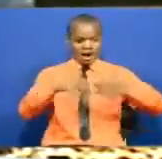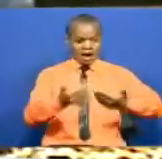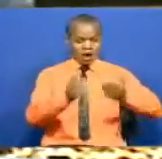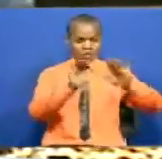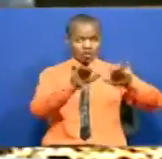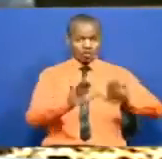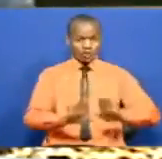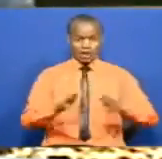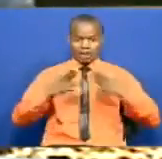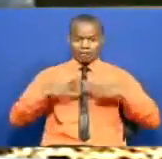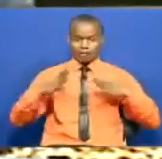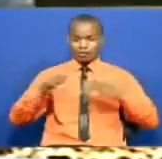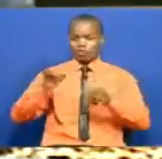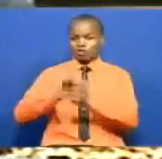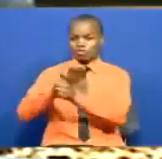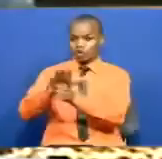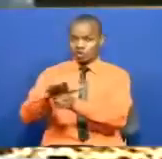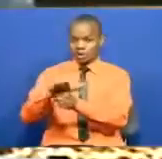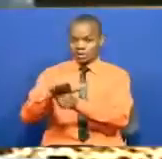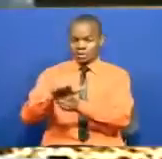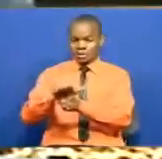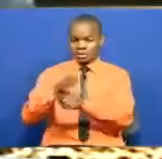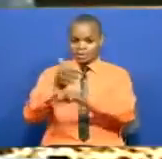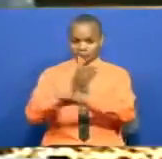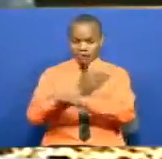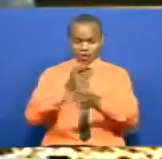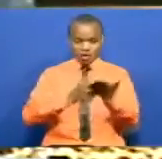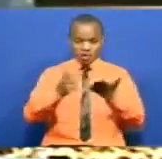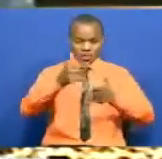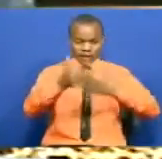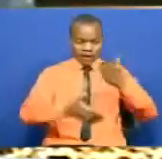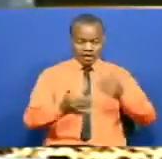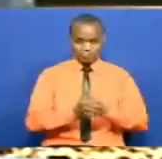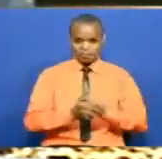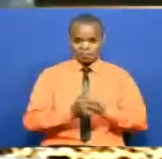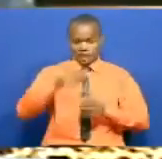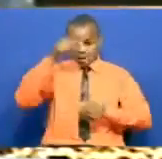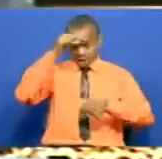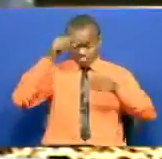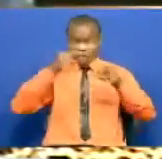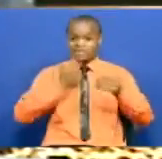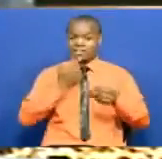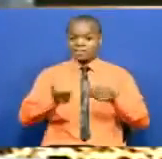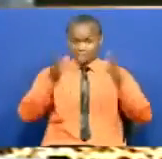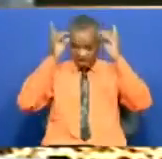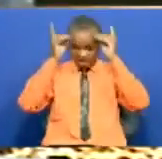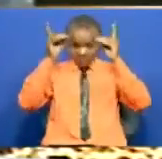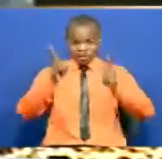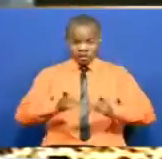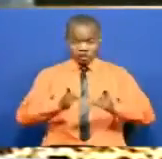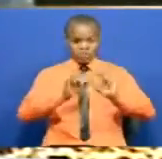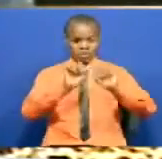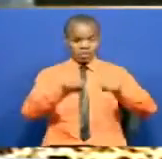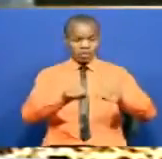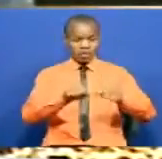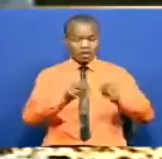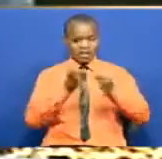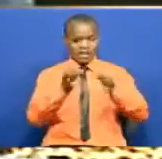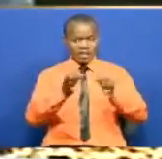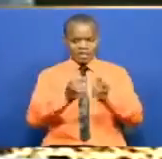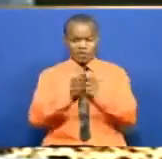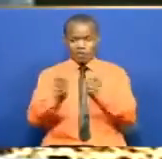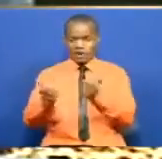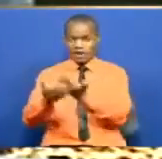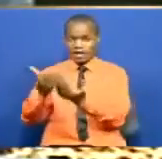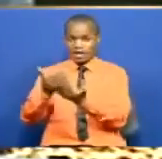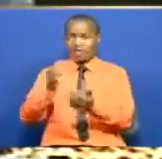to COVID-19 before the end of this week. Now the government says the decision follows findings that reveal if properly handled, the risk of contamination